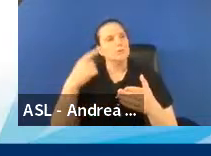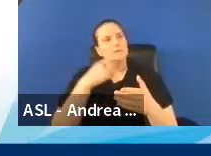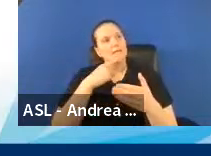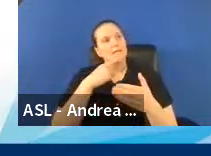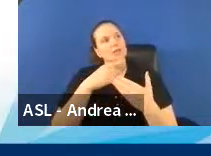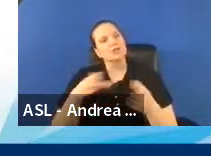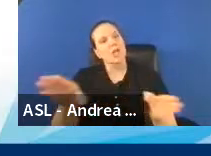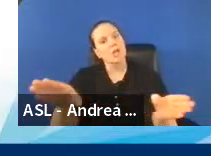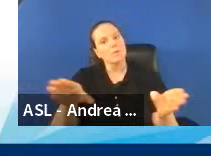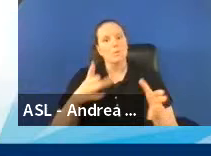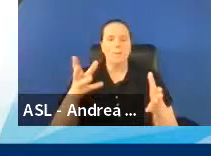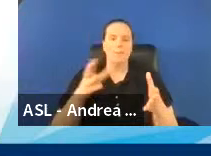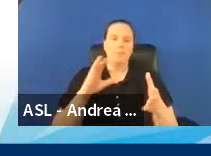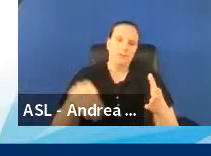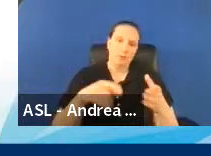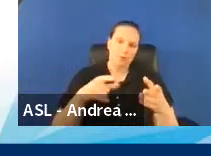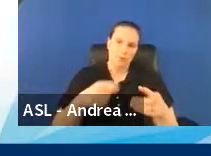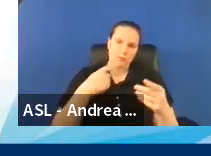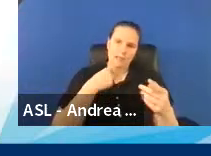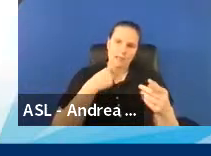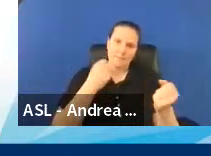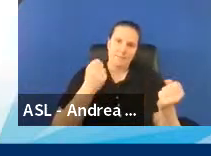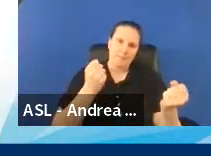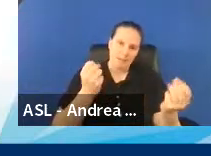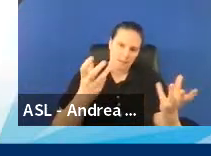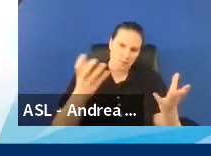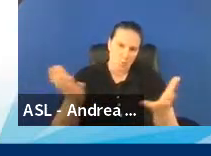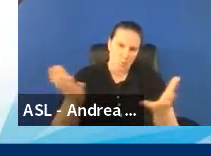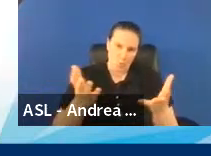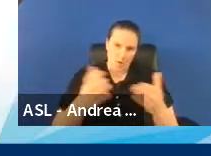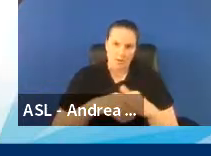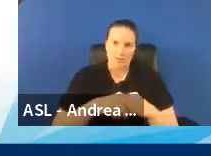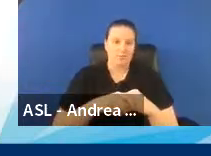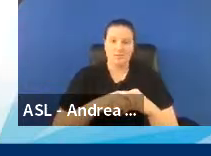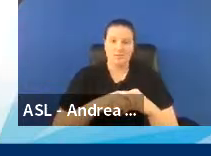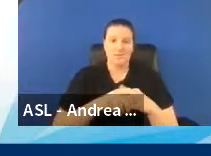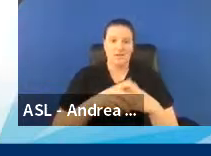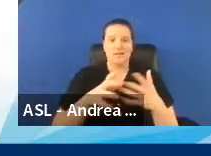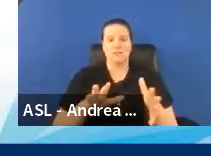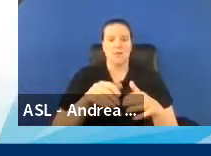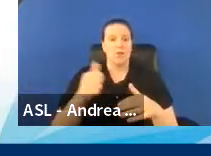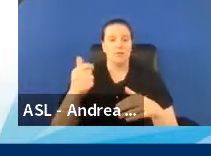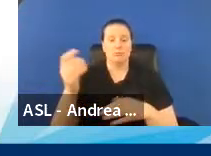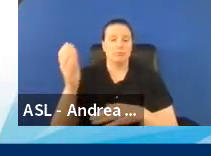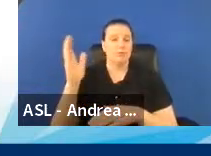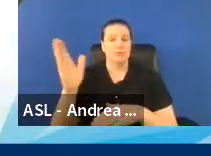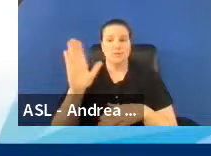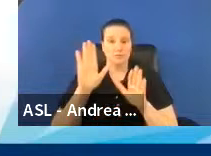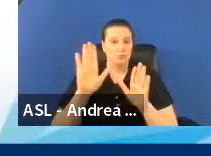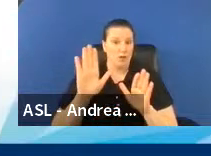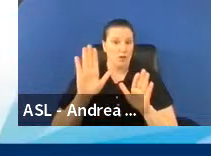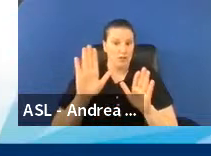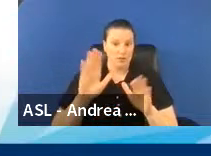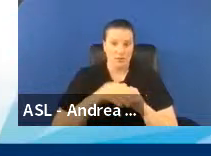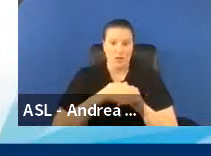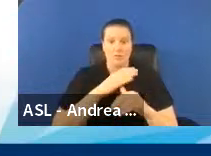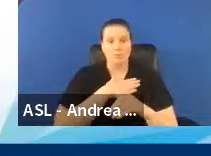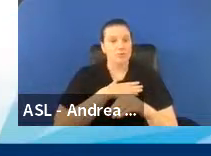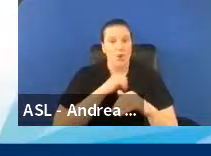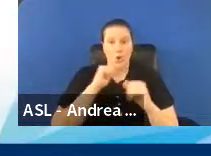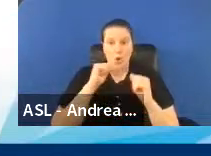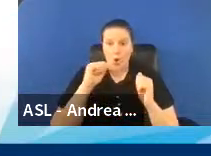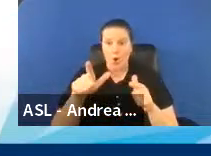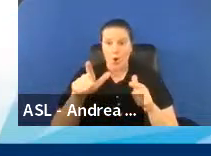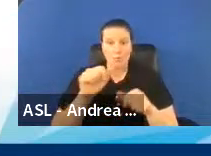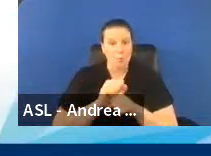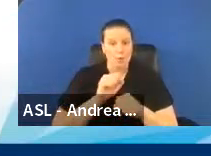what the percentage of what you deem many is. And that's it. Other than that, I think the presentation was great. I appreciate all the work